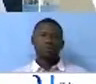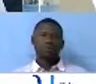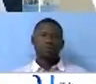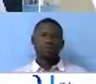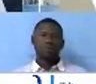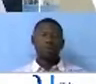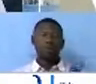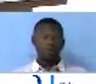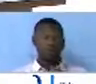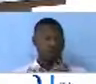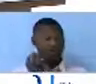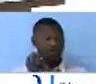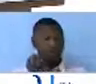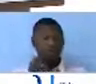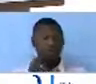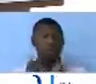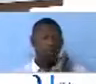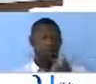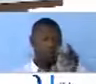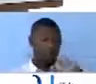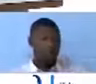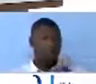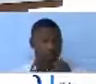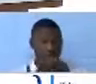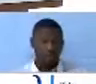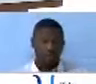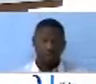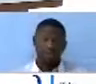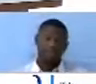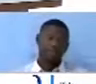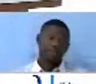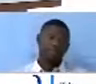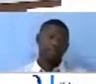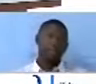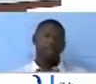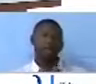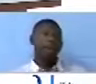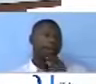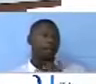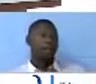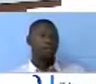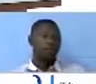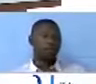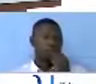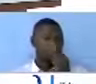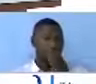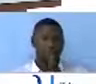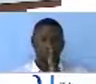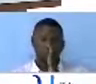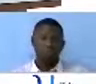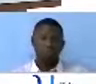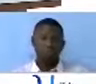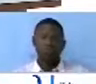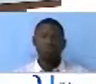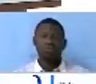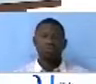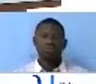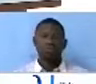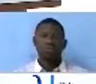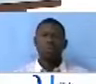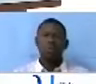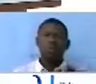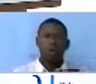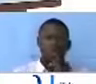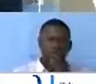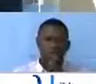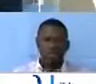witness said. Omar is not saying the truth. Omar neku di wax deug. Why would you say he's not saying the truth? I